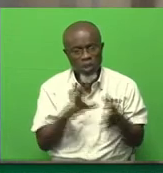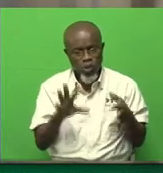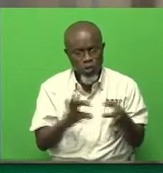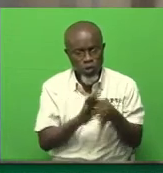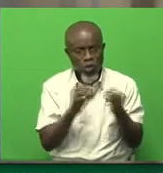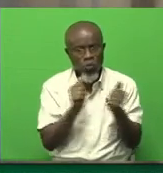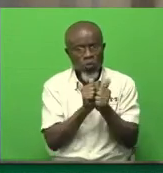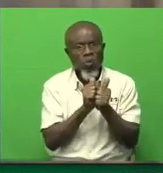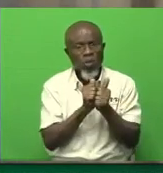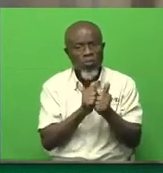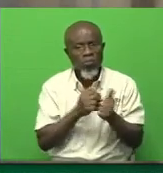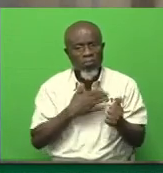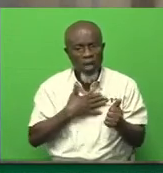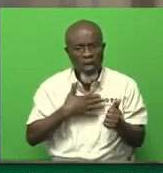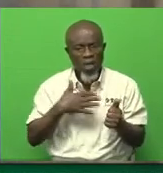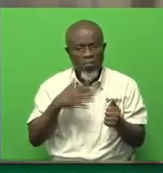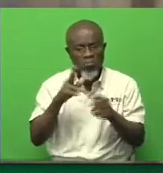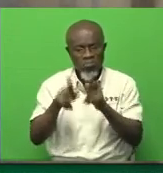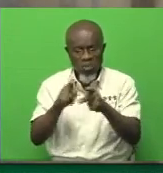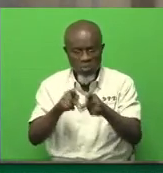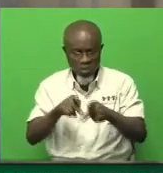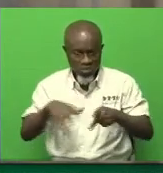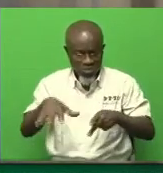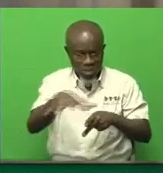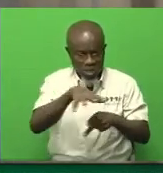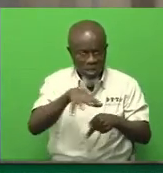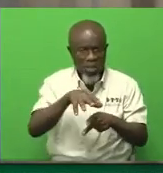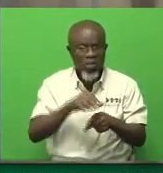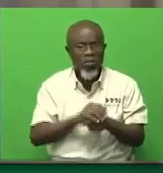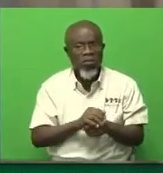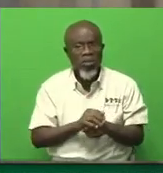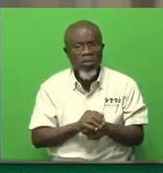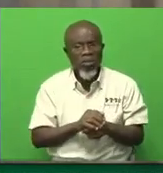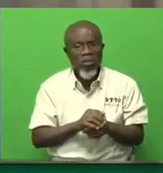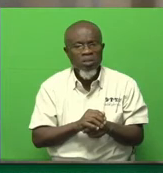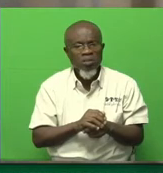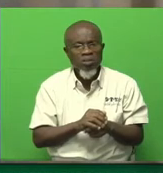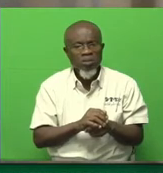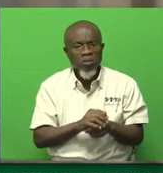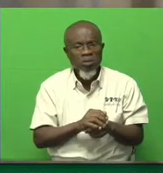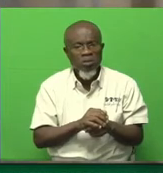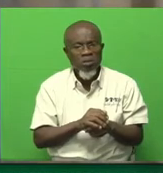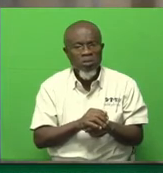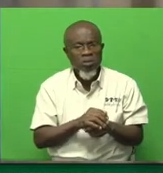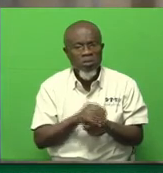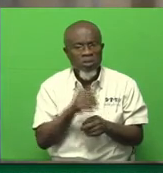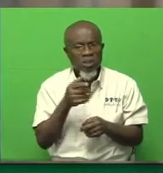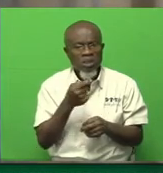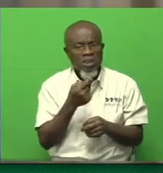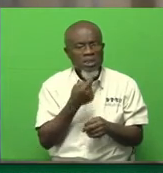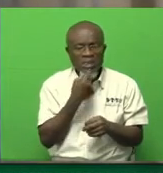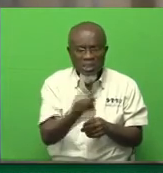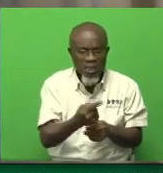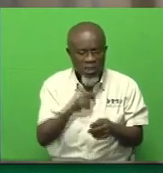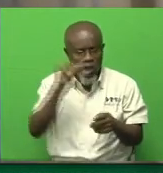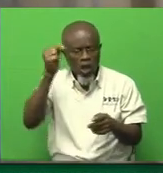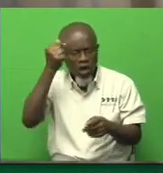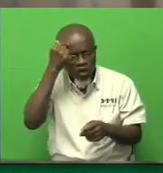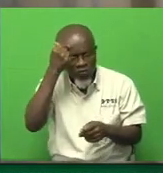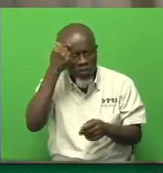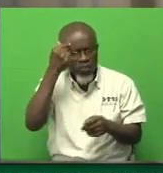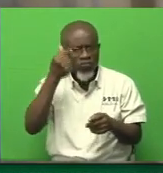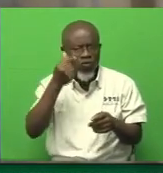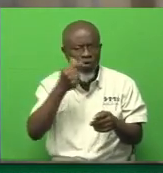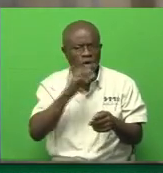and I joined with members of the public in this country to criticize and condemn this government for the old talking mama